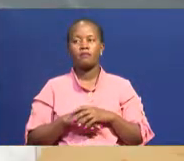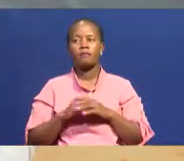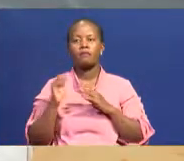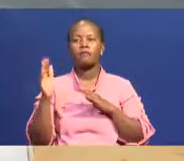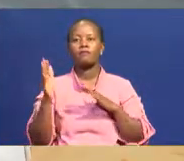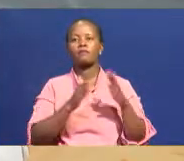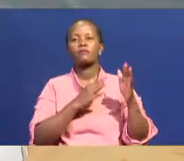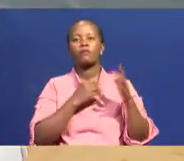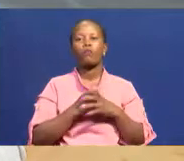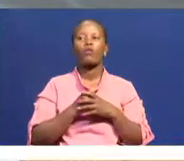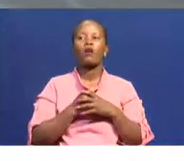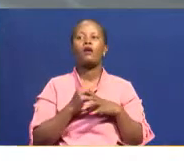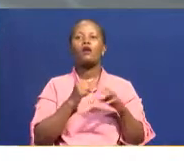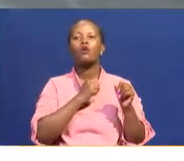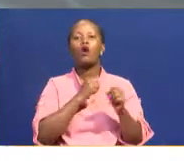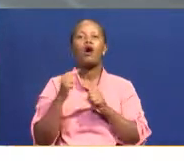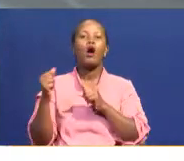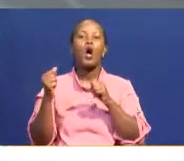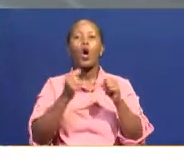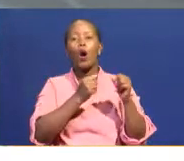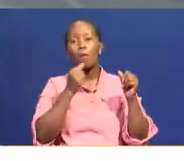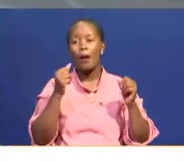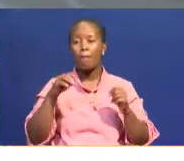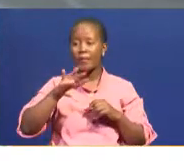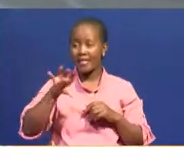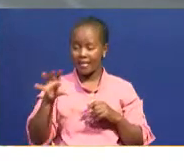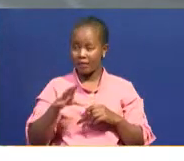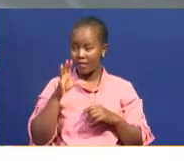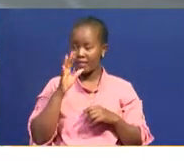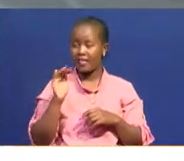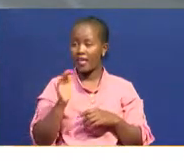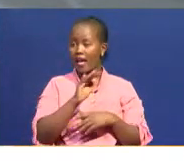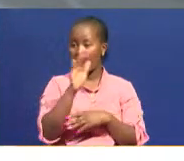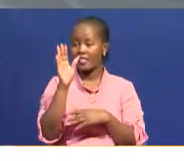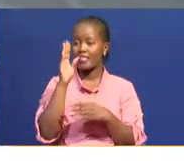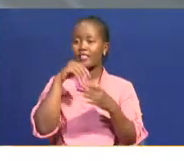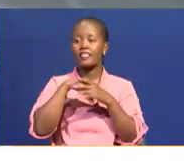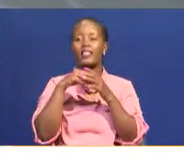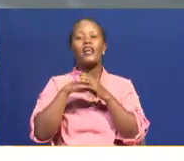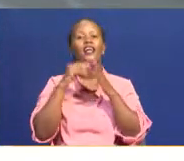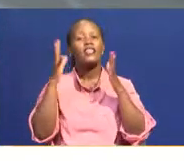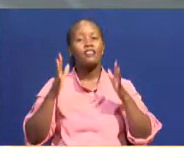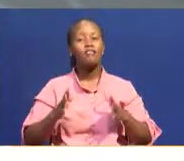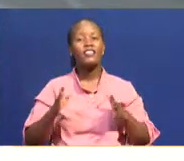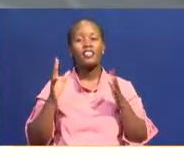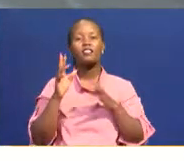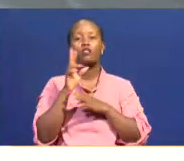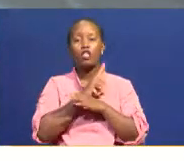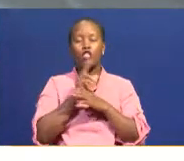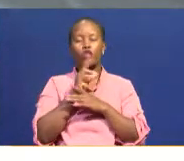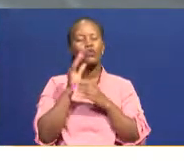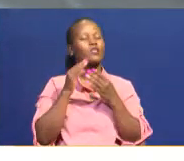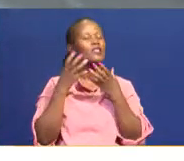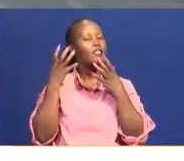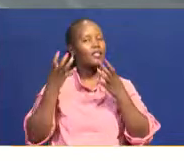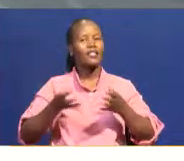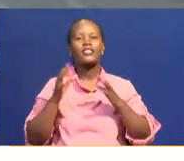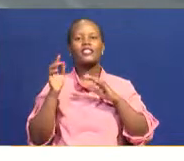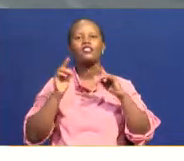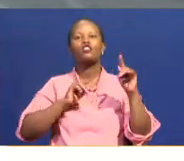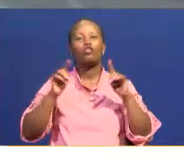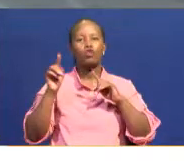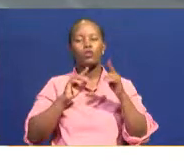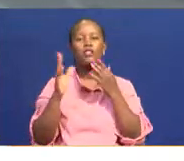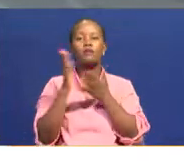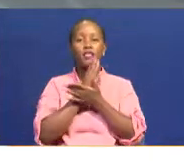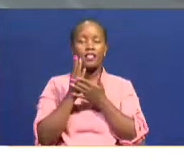Homa Bay County is calling on investors to tap immense tourism opportunities in the areas such